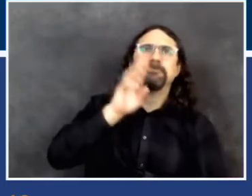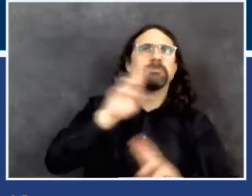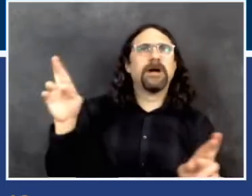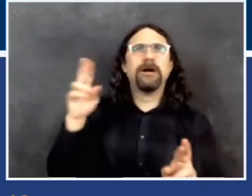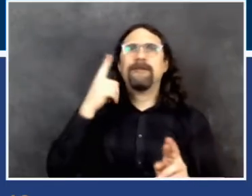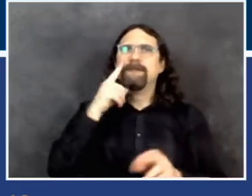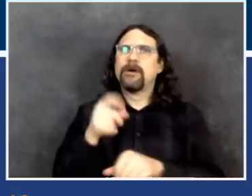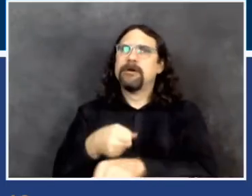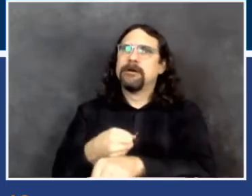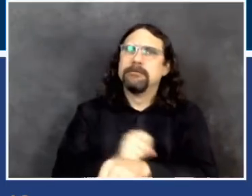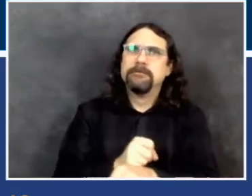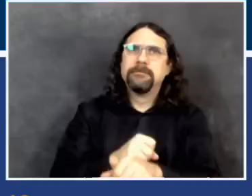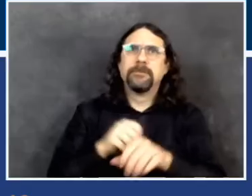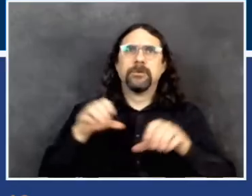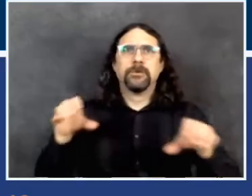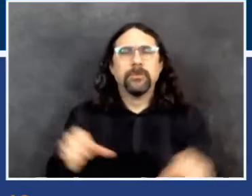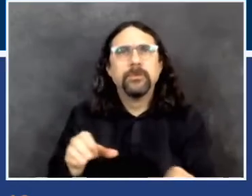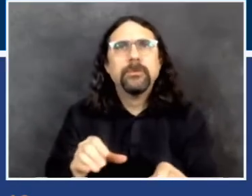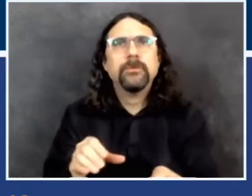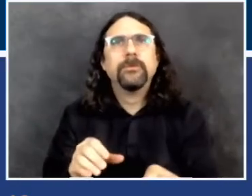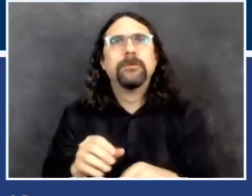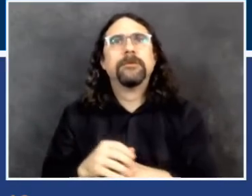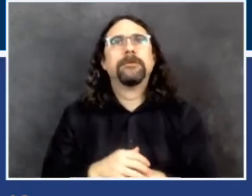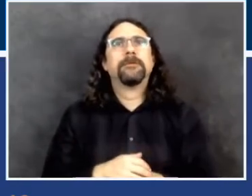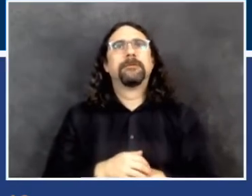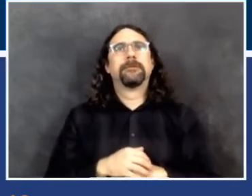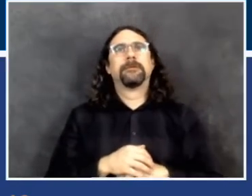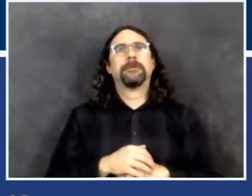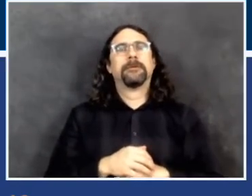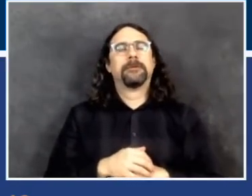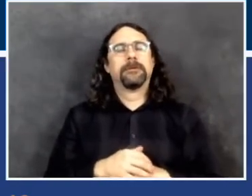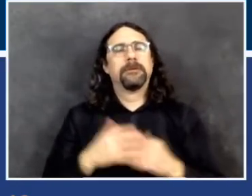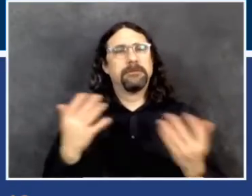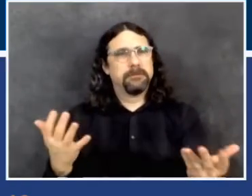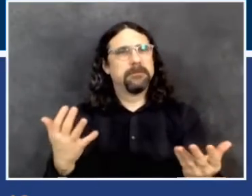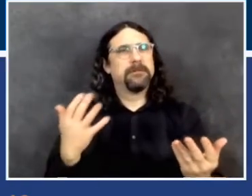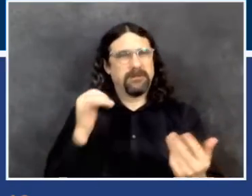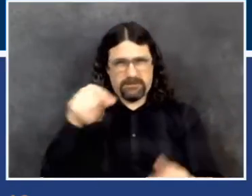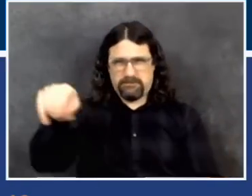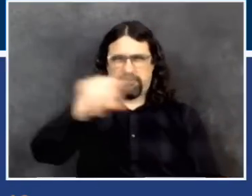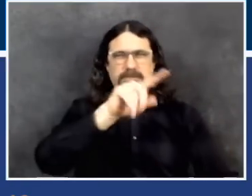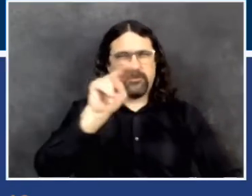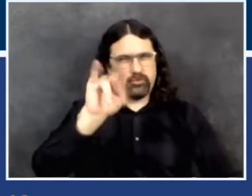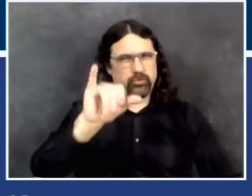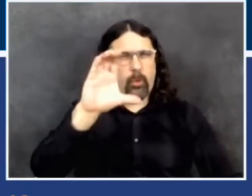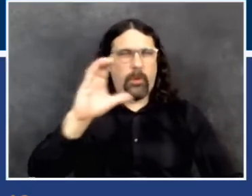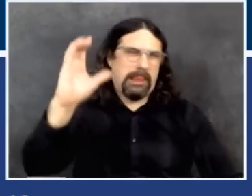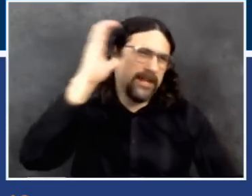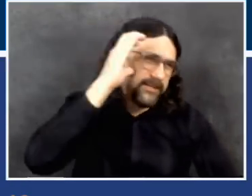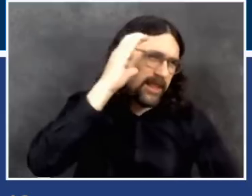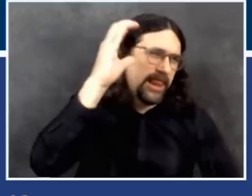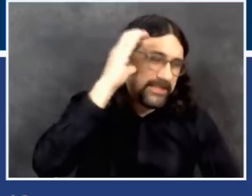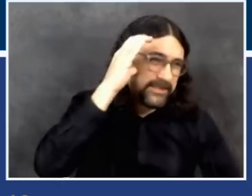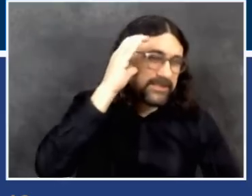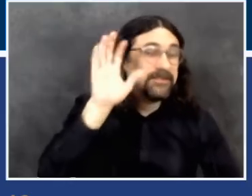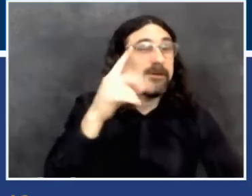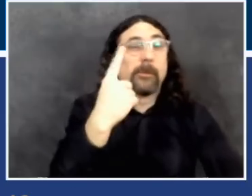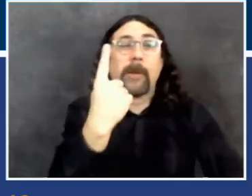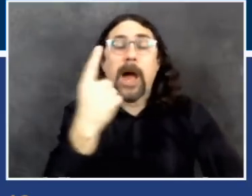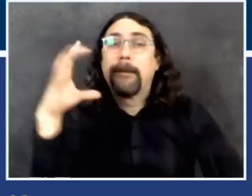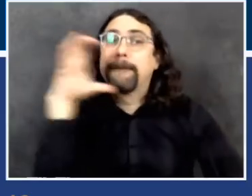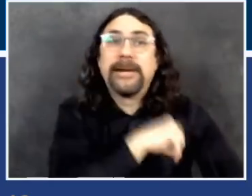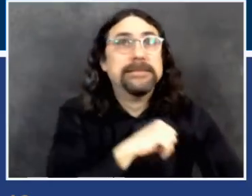President Trump, it's as simple as this. This is a moment where you could actually help to save your hometown,